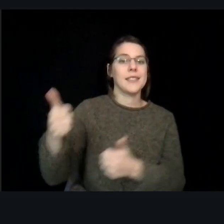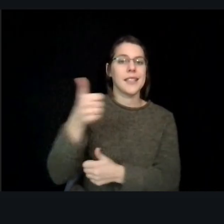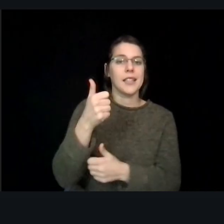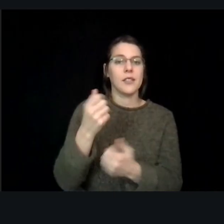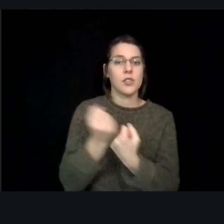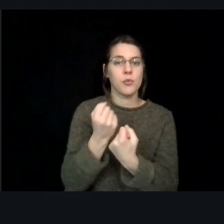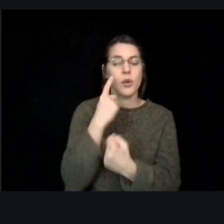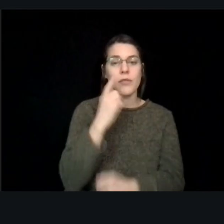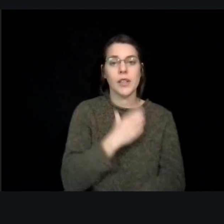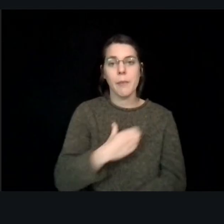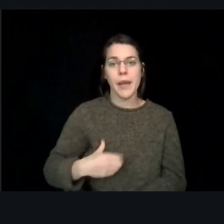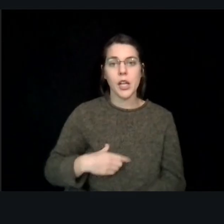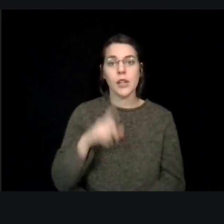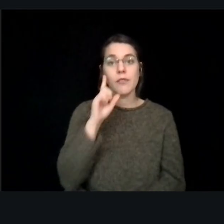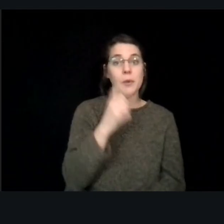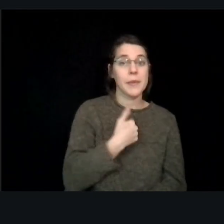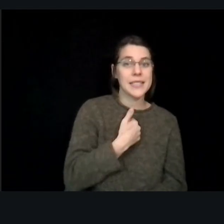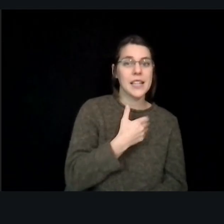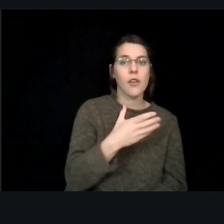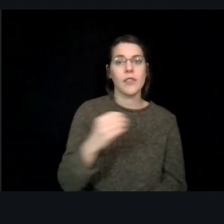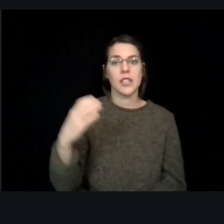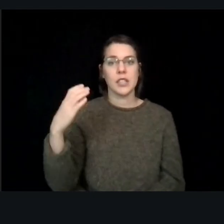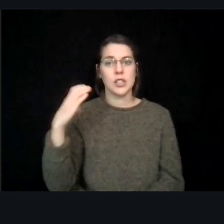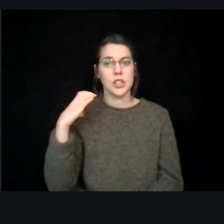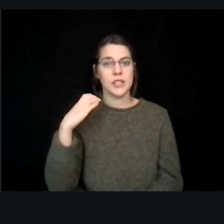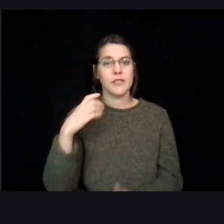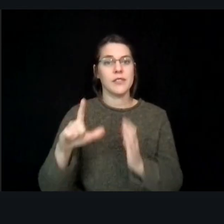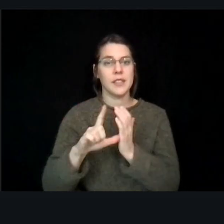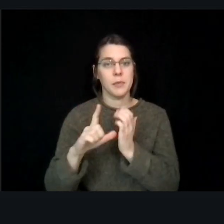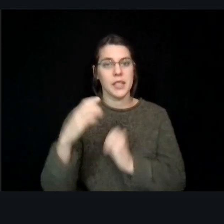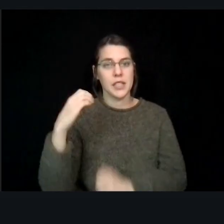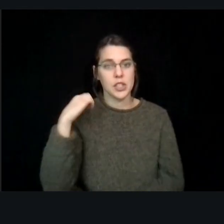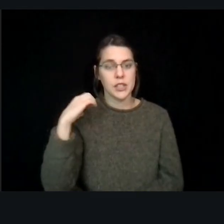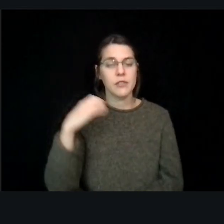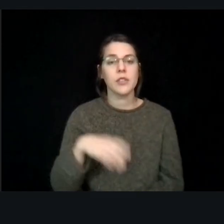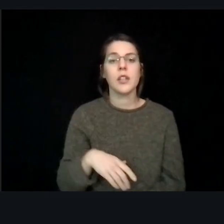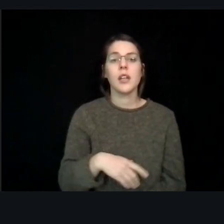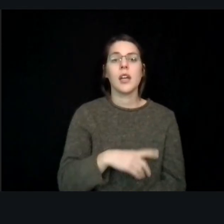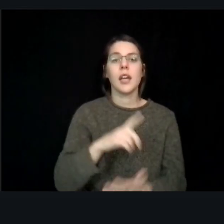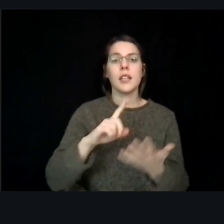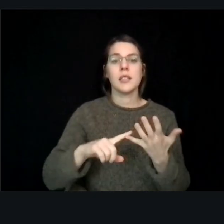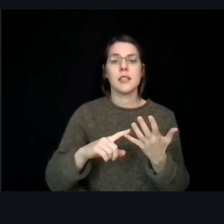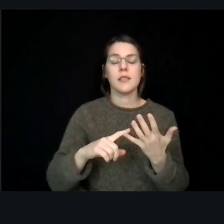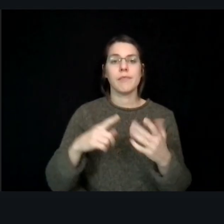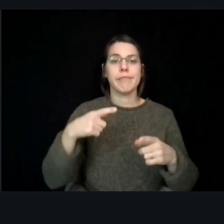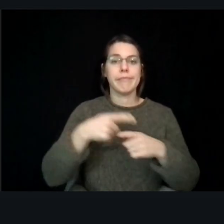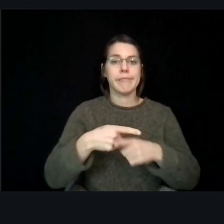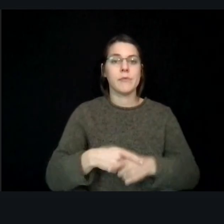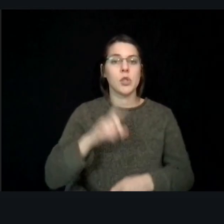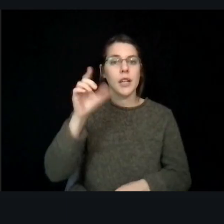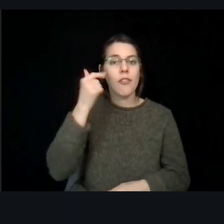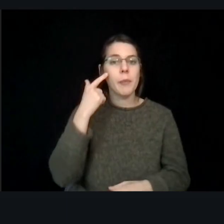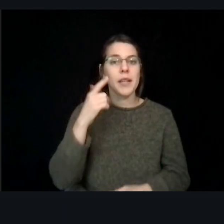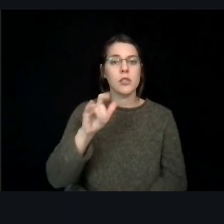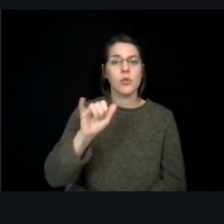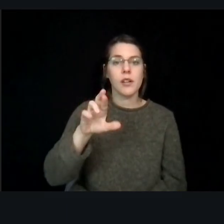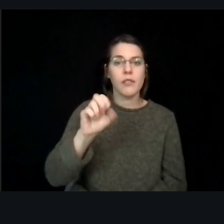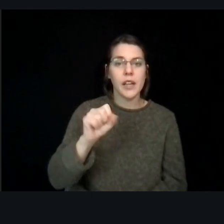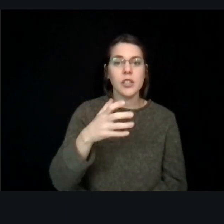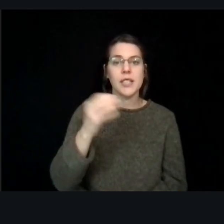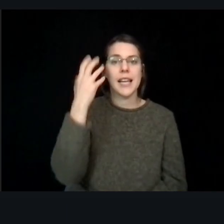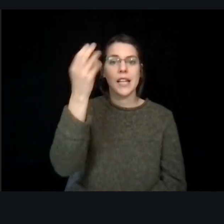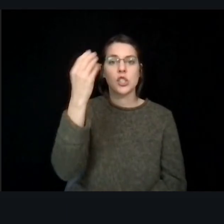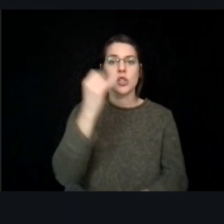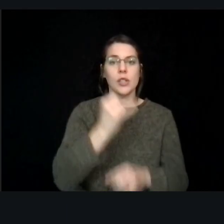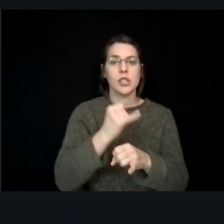chief, intergovernmental affairs, and external institutional relationship management. Our communications team is focused or